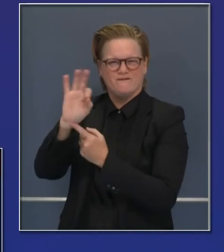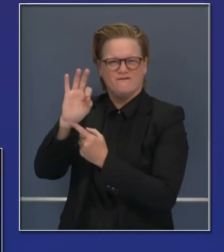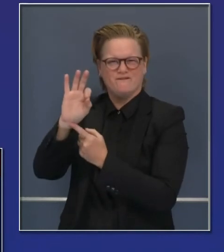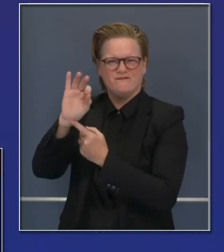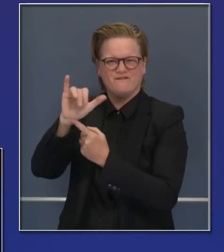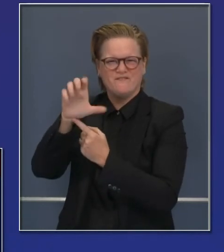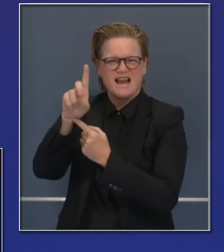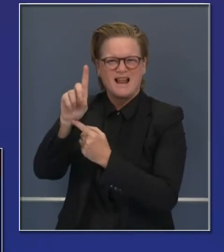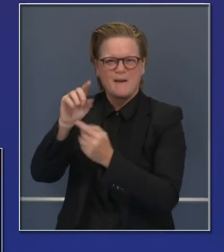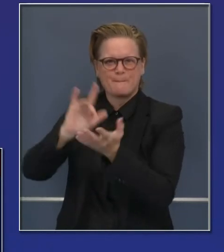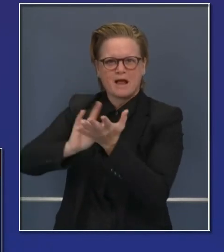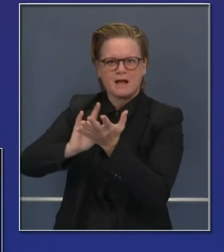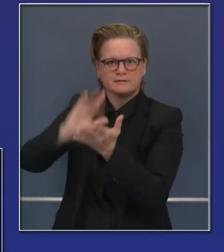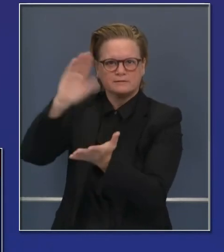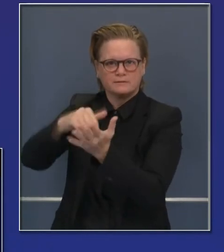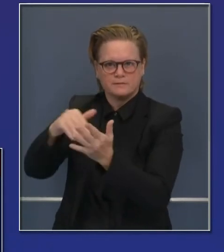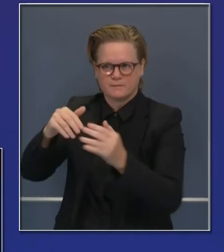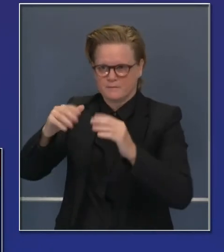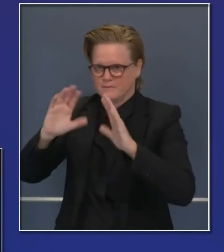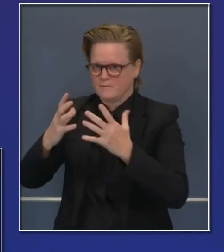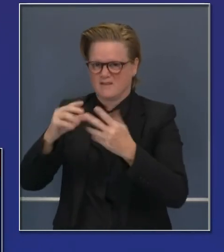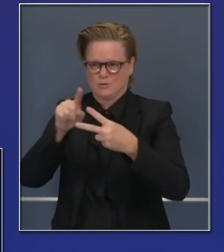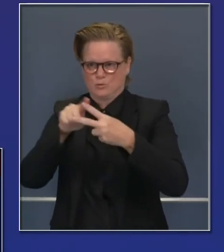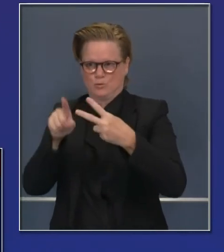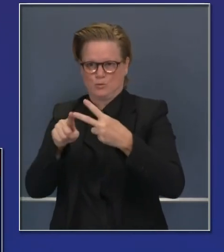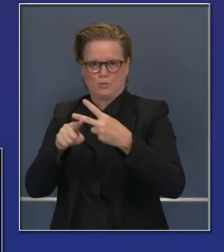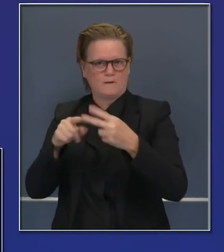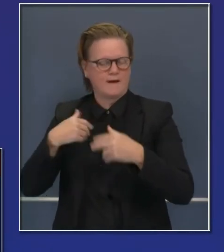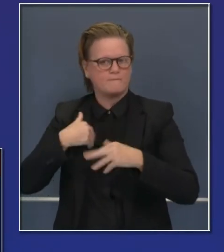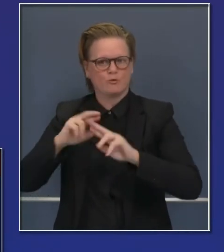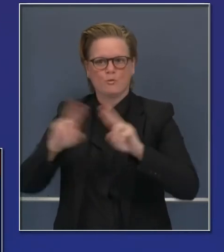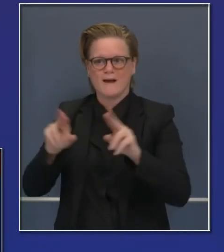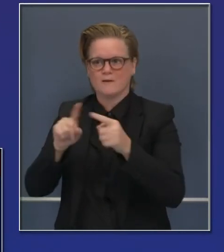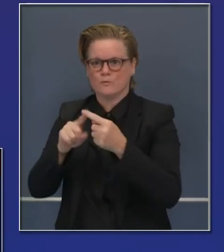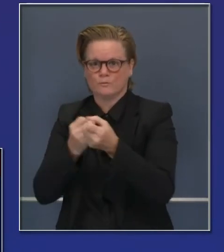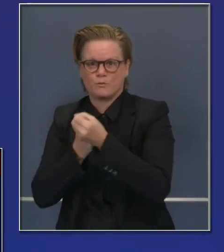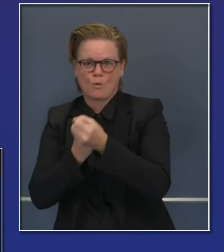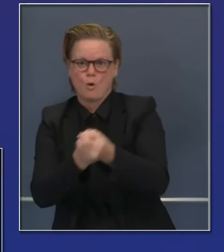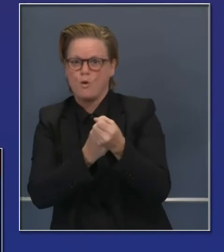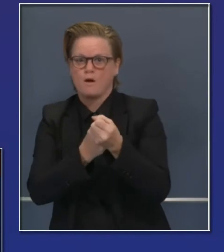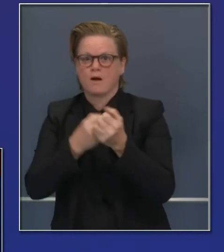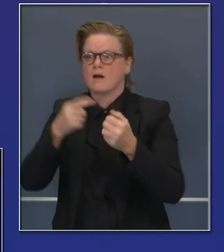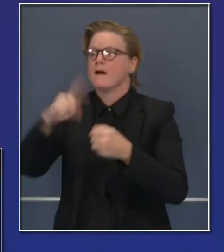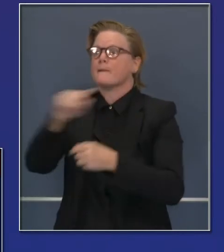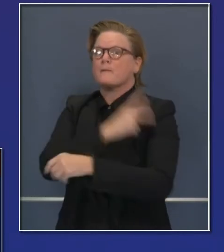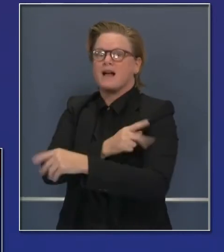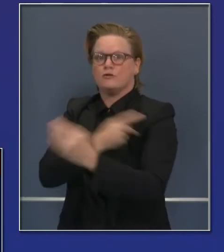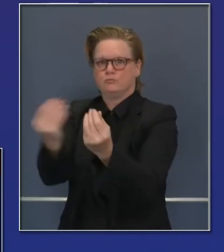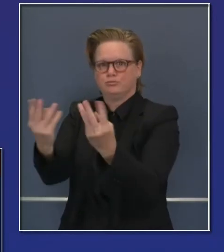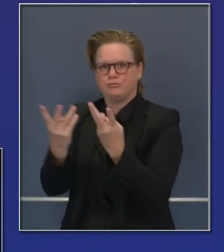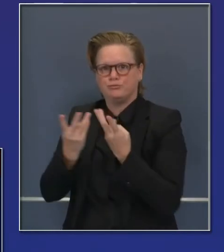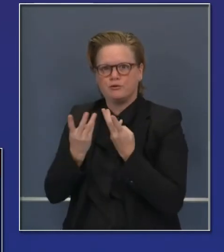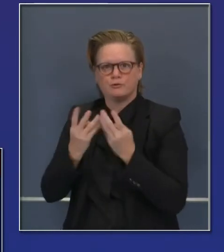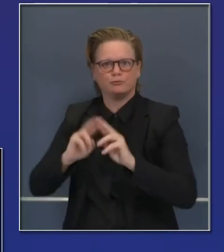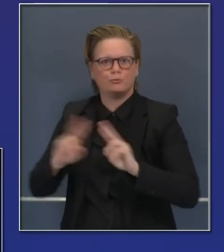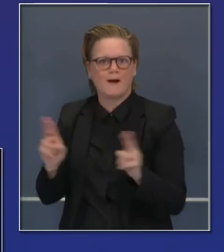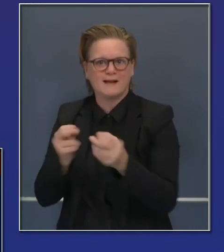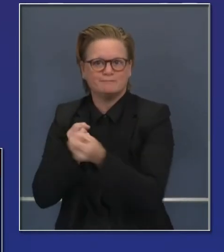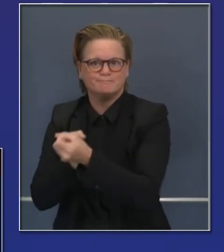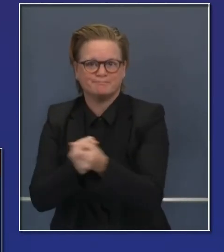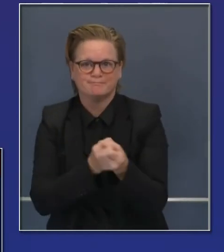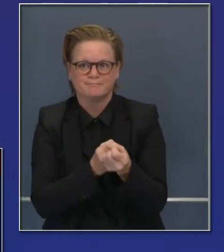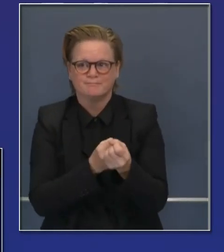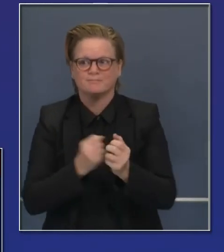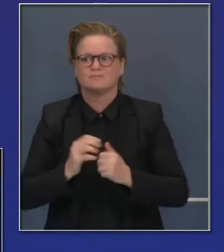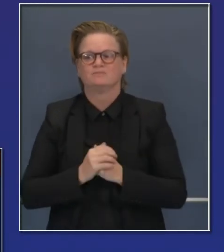of facilities that are ready to receive patients and are ready to move from warm status into active